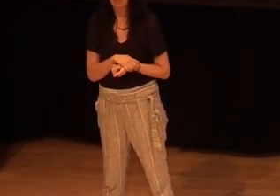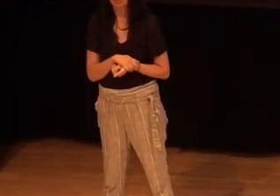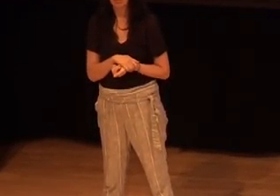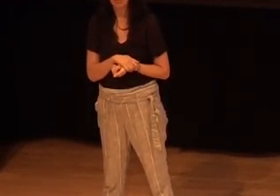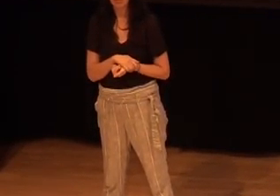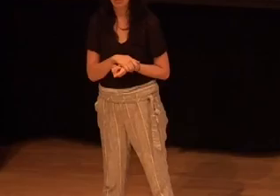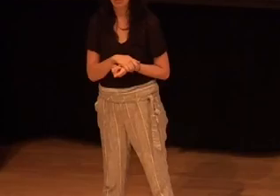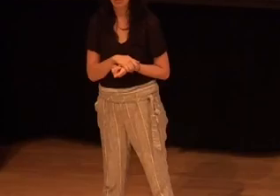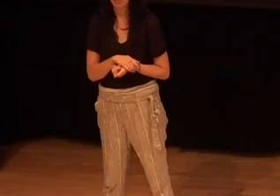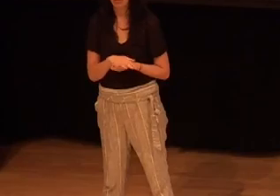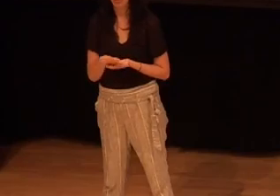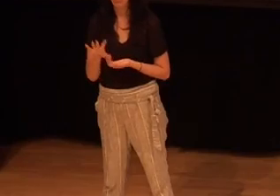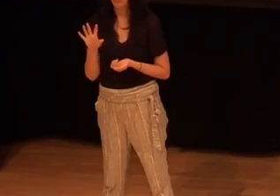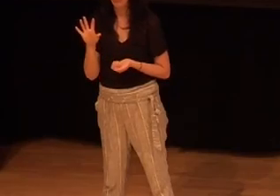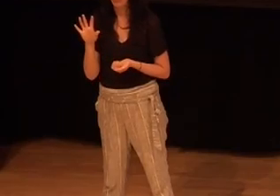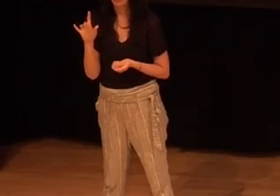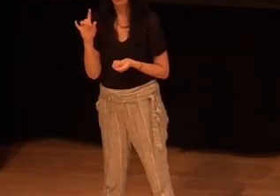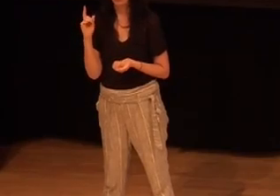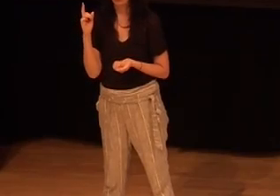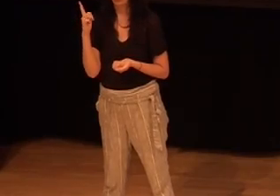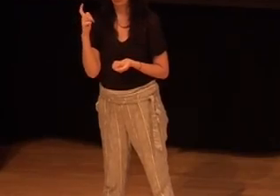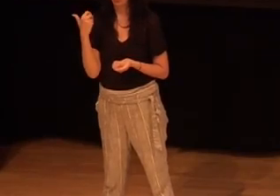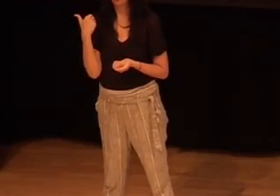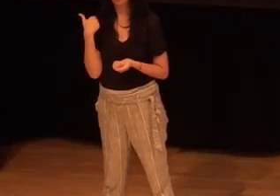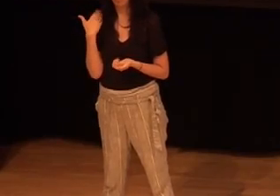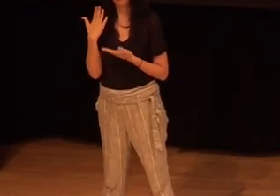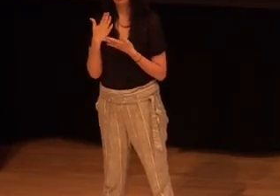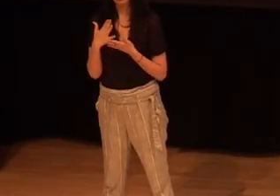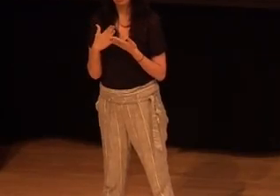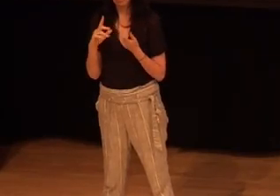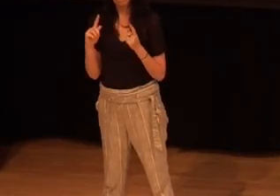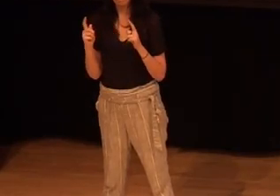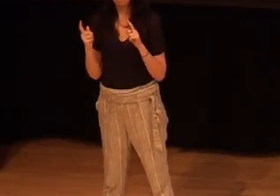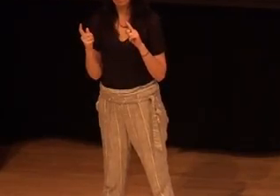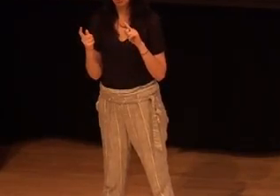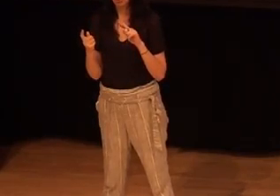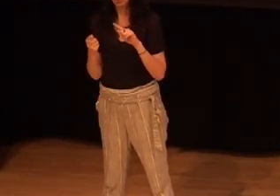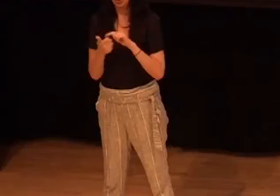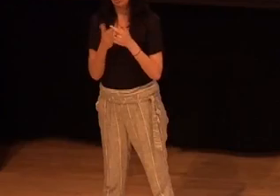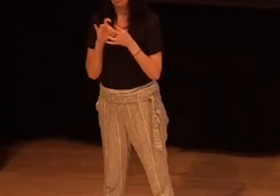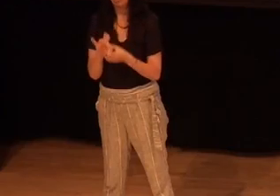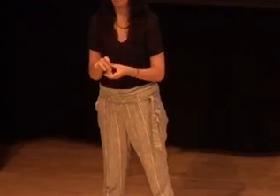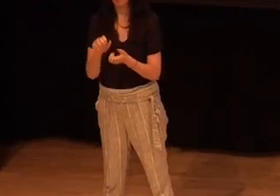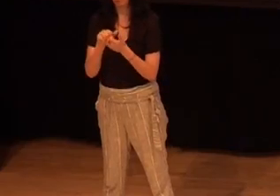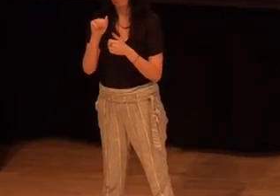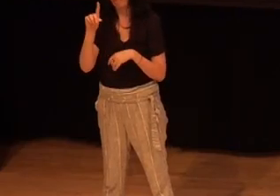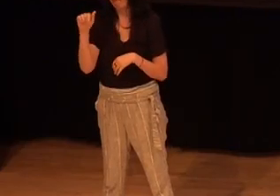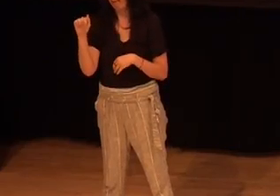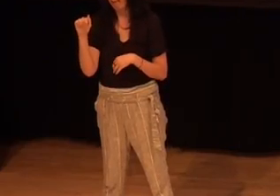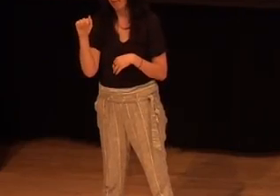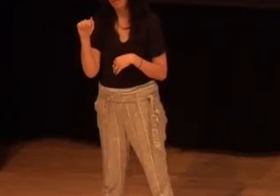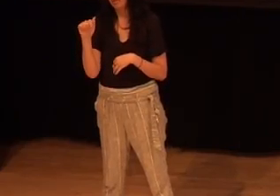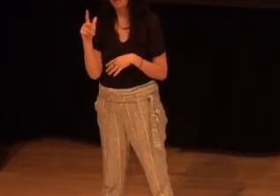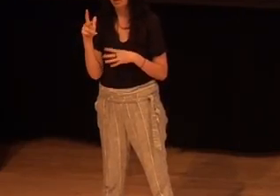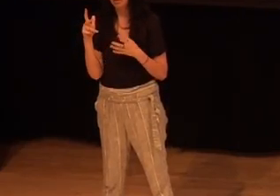changes, first of all, we have had some changes based on the Americans with Disabilities Act, but the